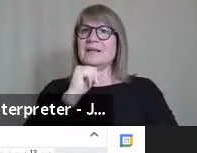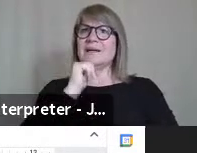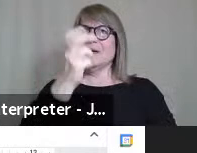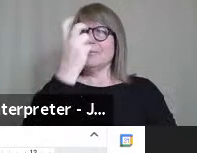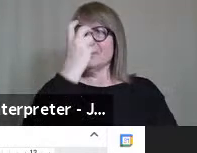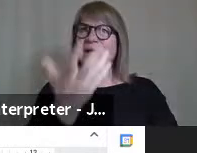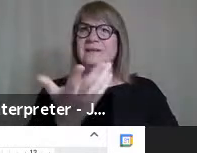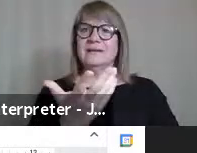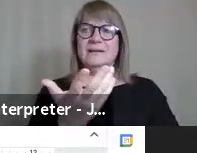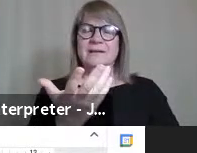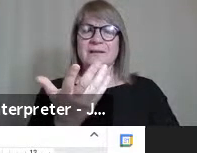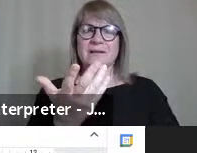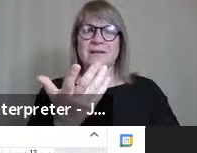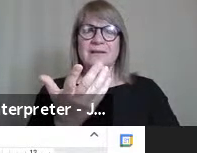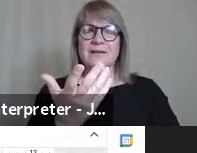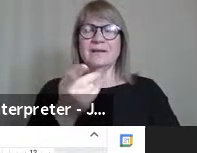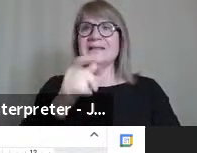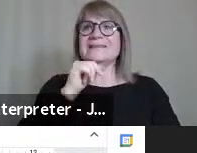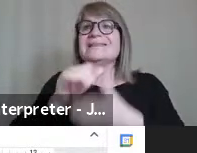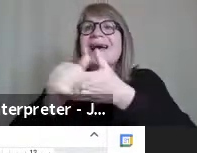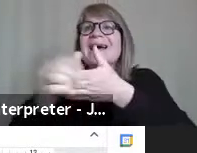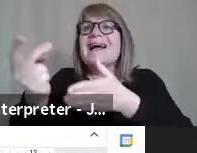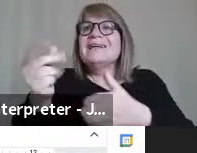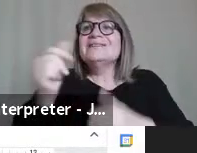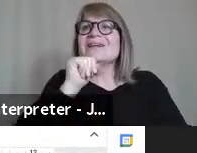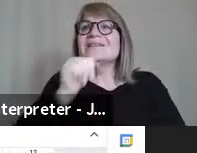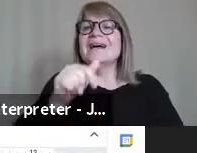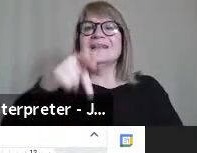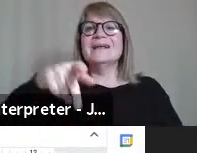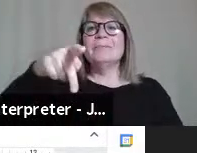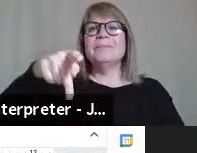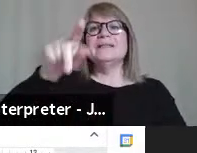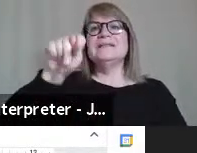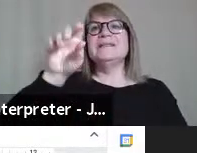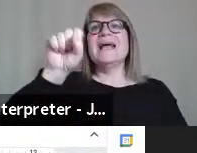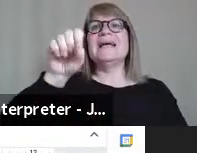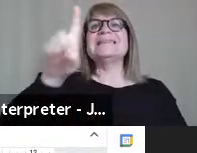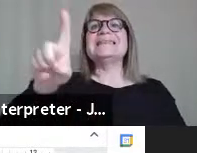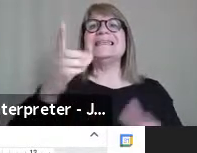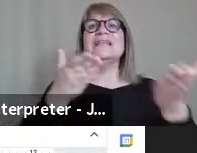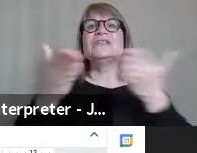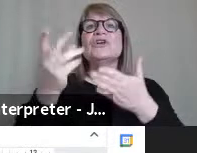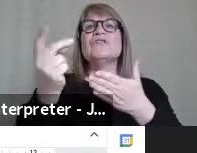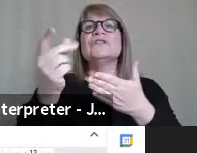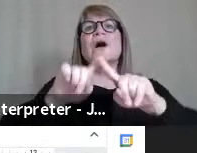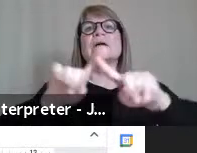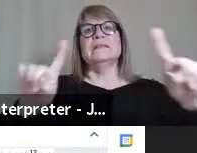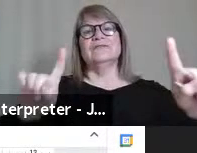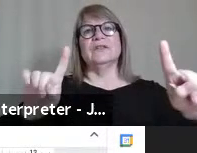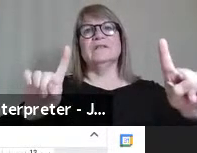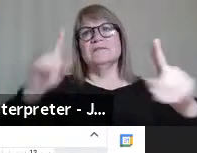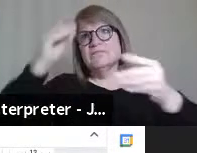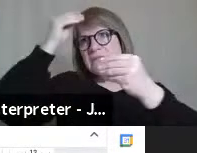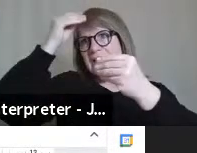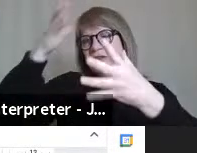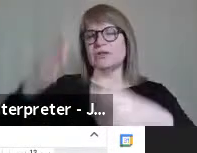blind and this is not a guide dog she is a ptsd service dog after correcting this gentleman as i